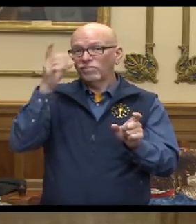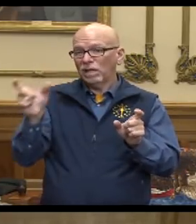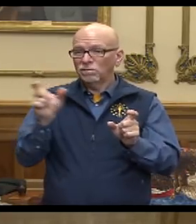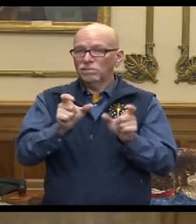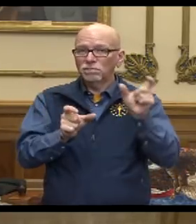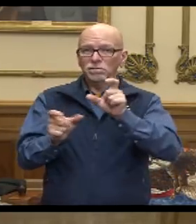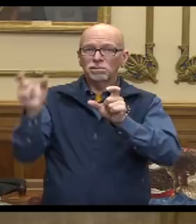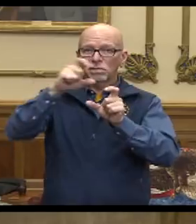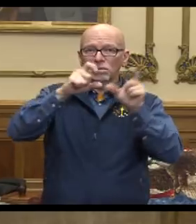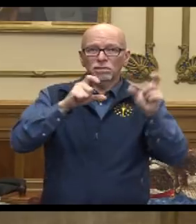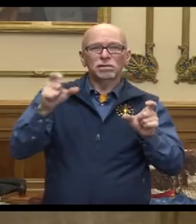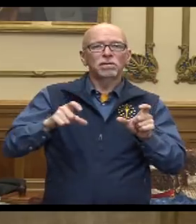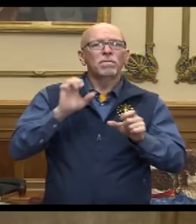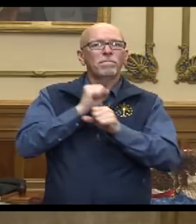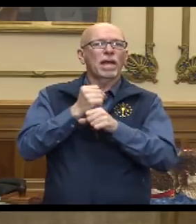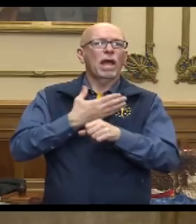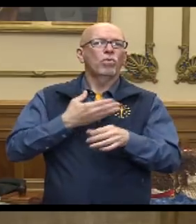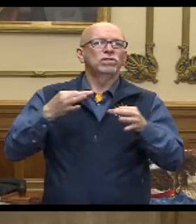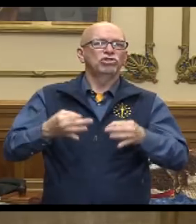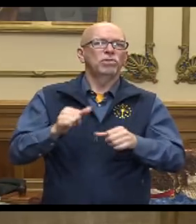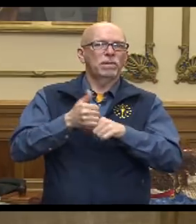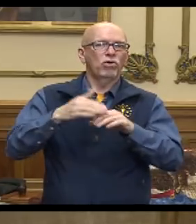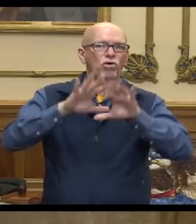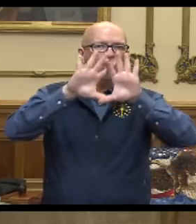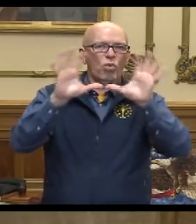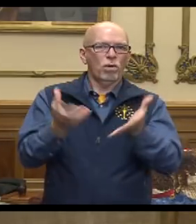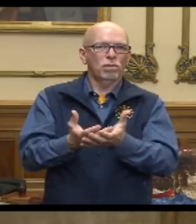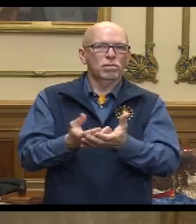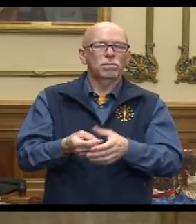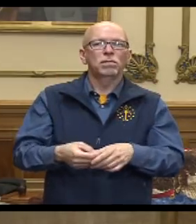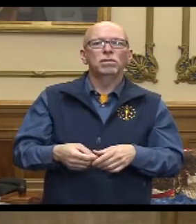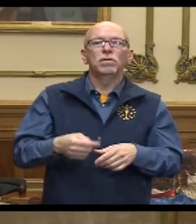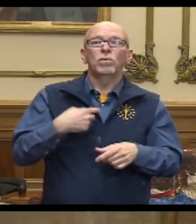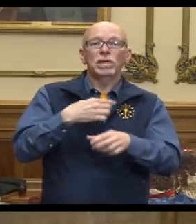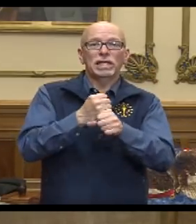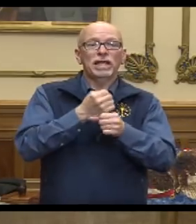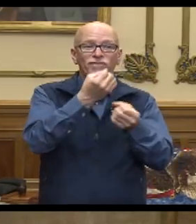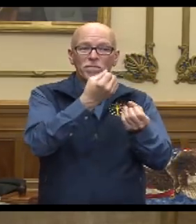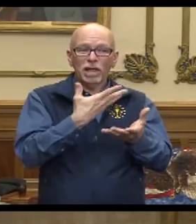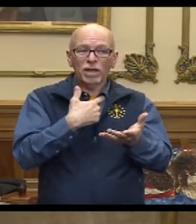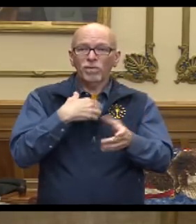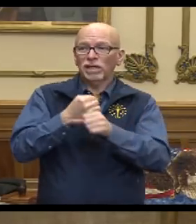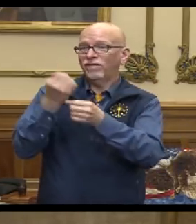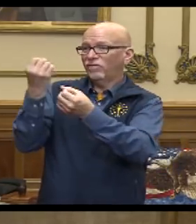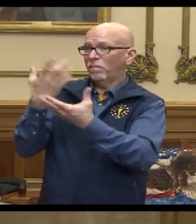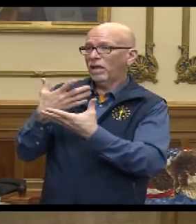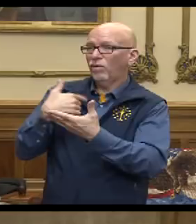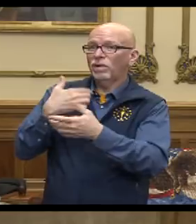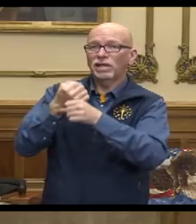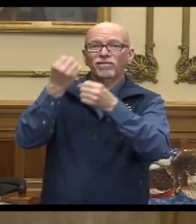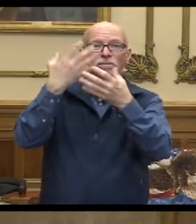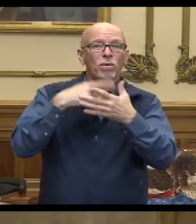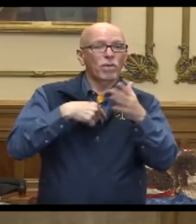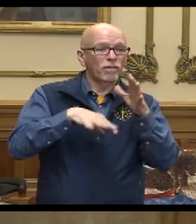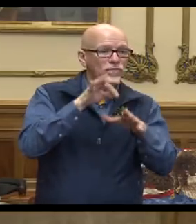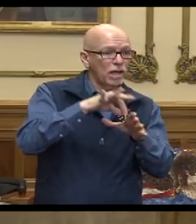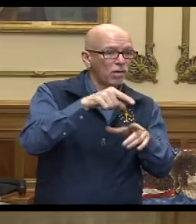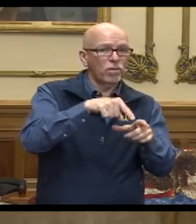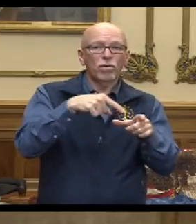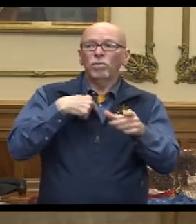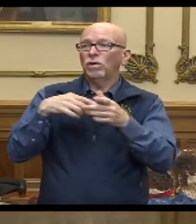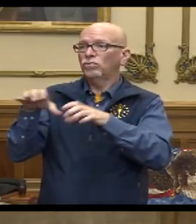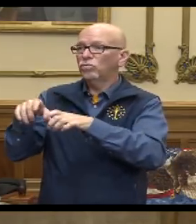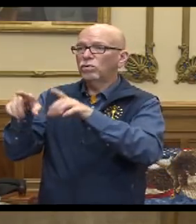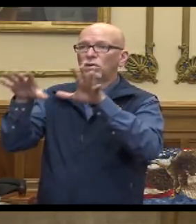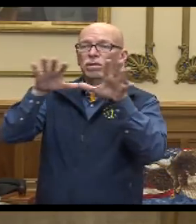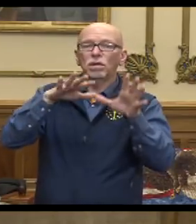we're looking at to help us make decisions. And right now, as we're getting this information back and the data back on what we found with doing that prevalence study,